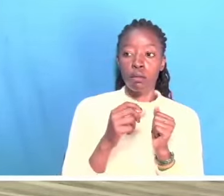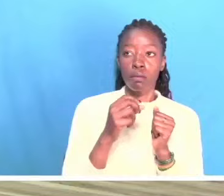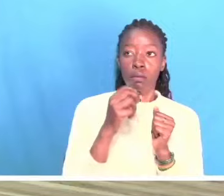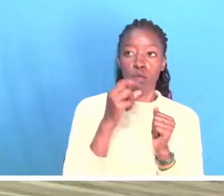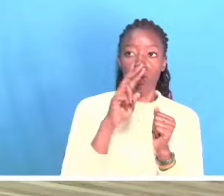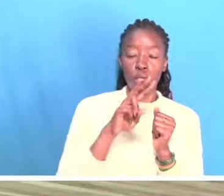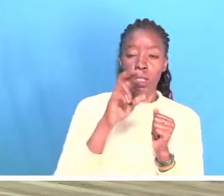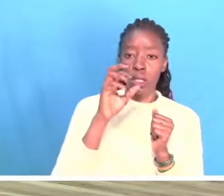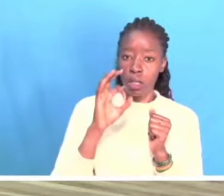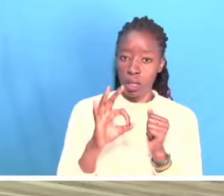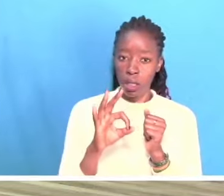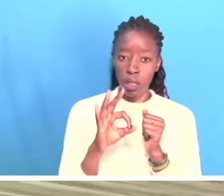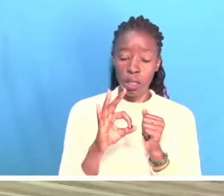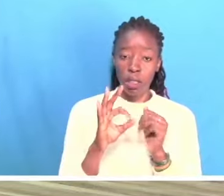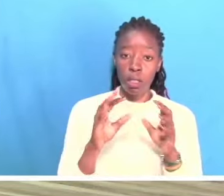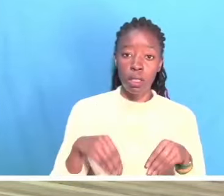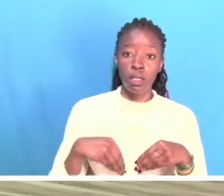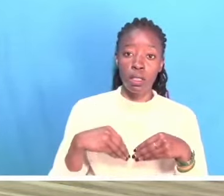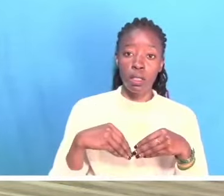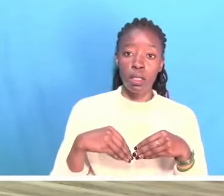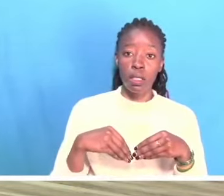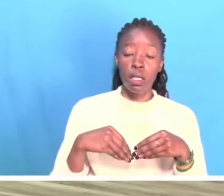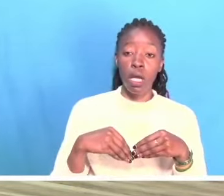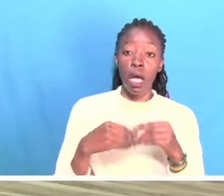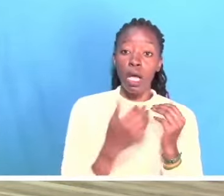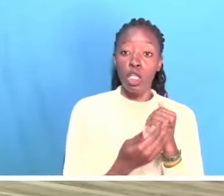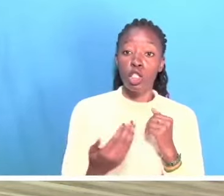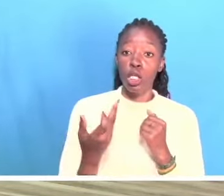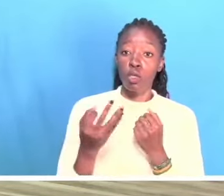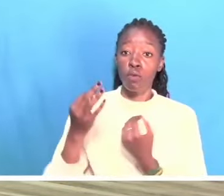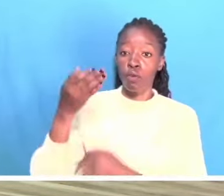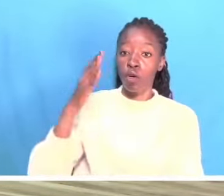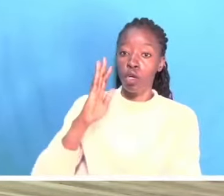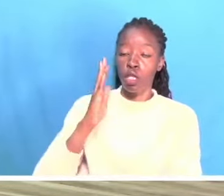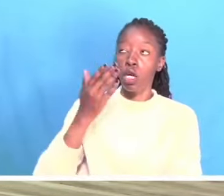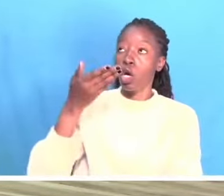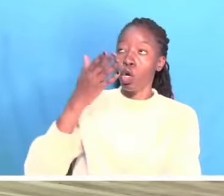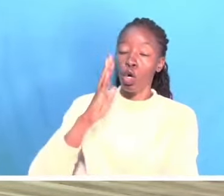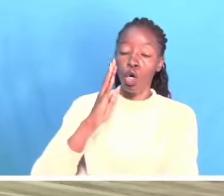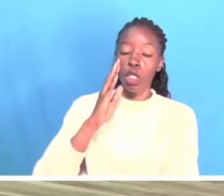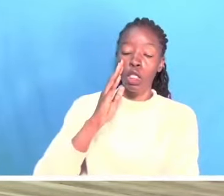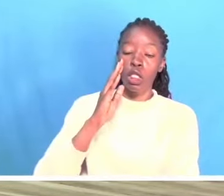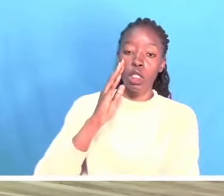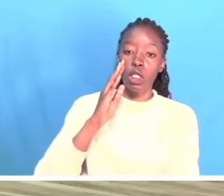As a child of God, God treats you special because you're a child of God. And that one does not,